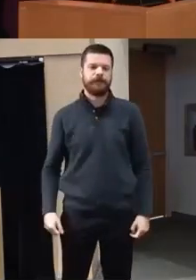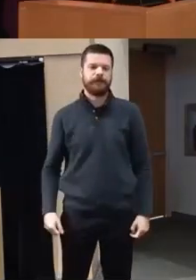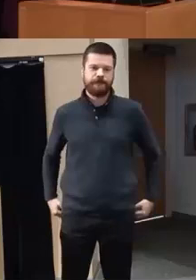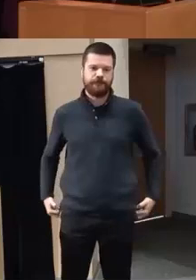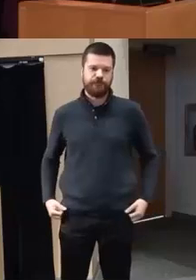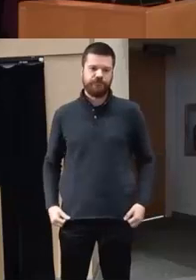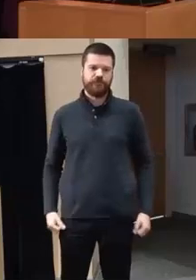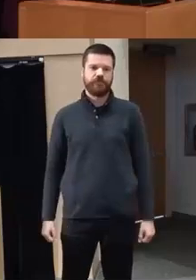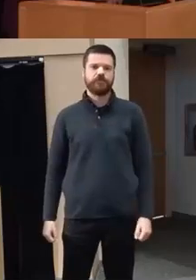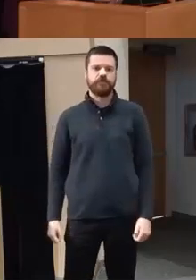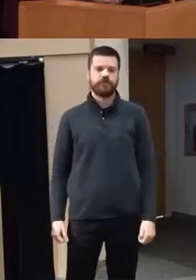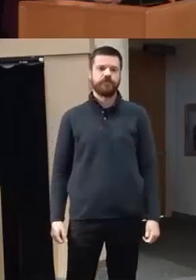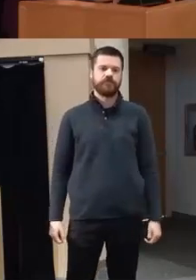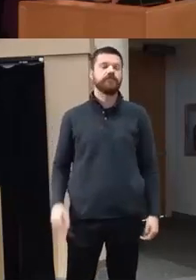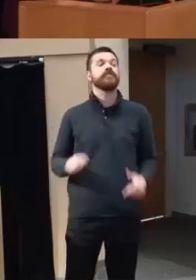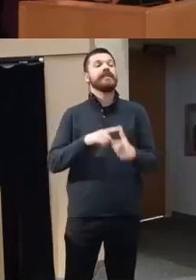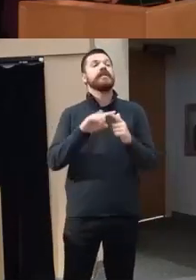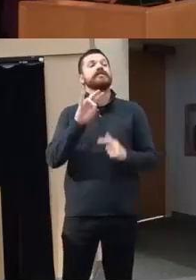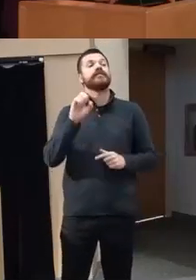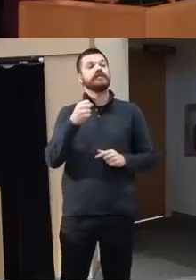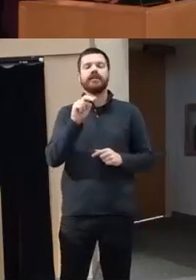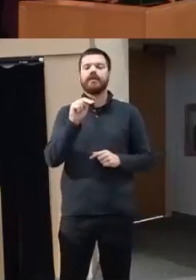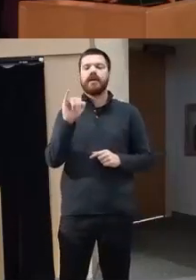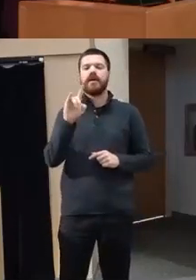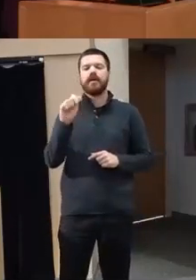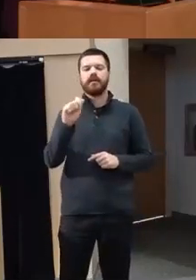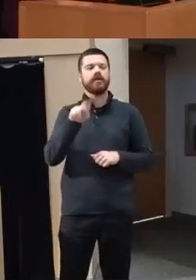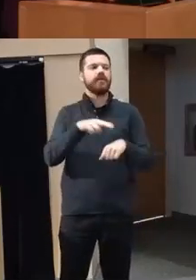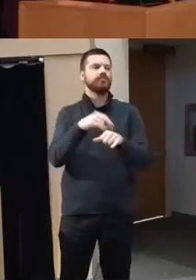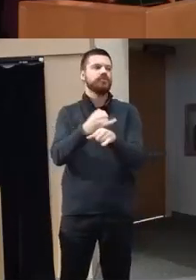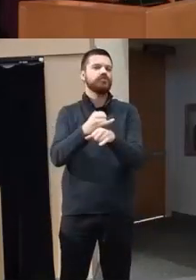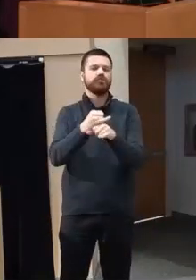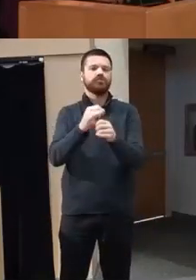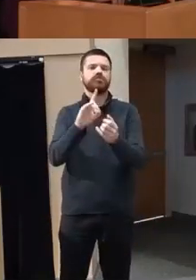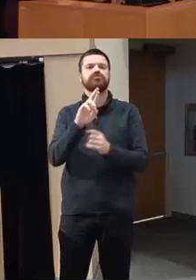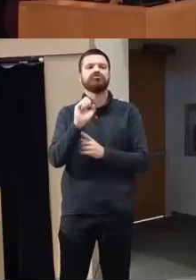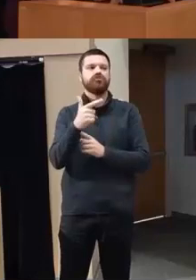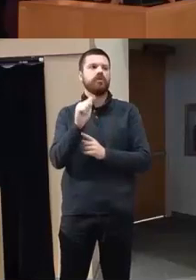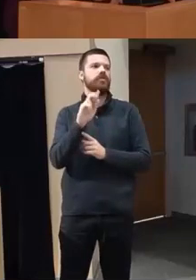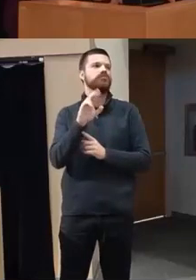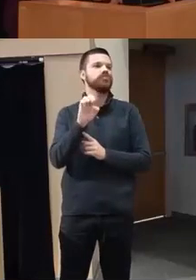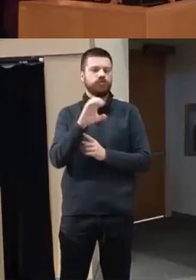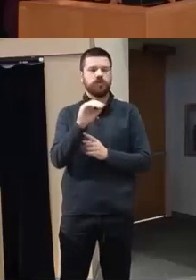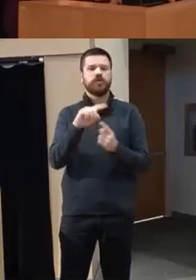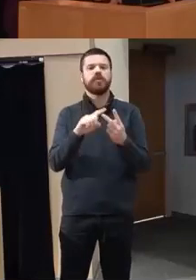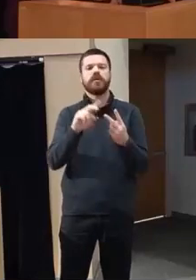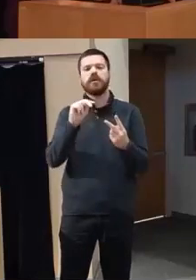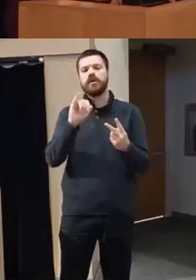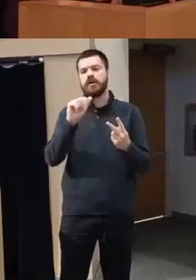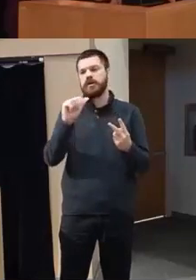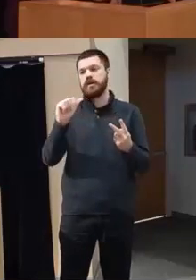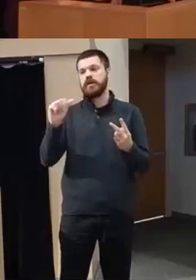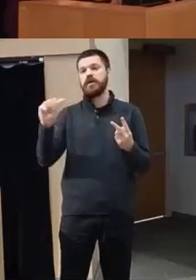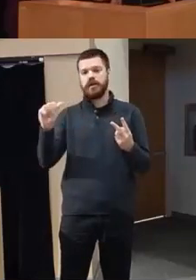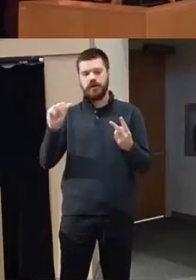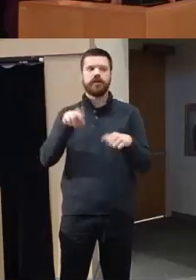early 70s, NIDA, National Institute of Drug Abuse, and NIAAA,